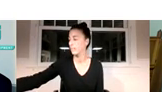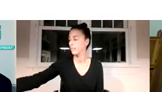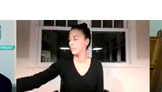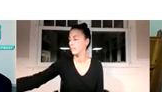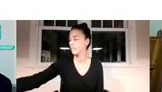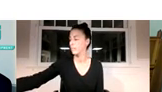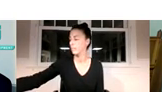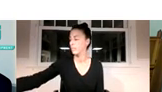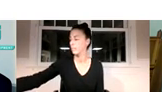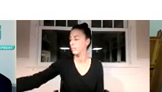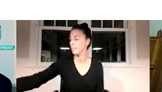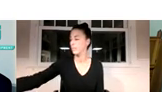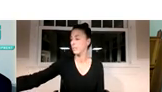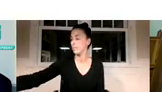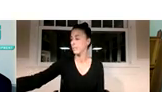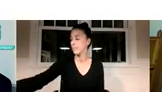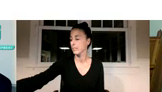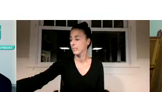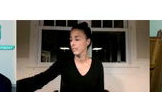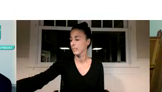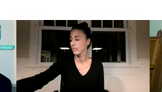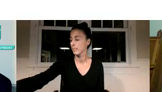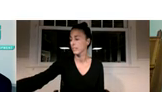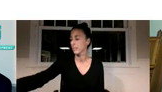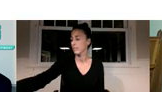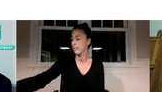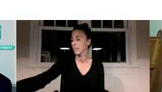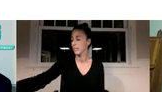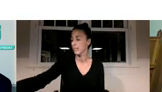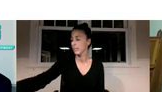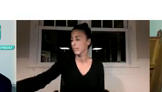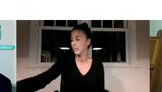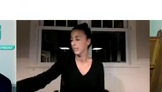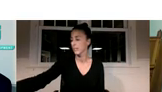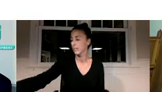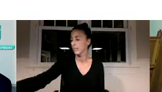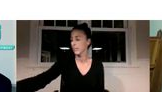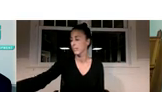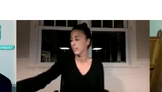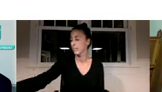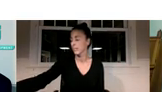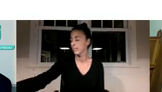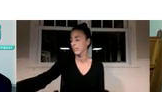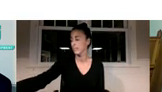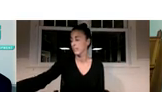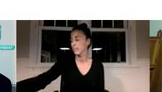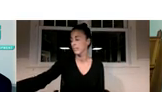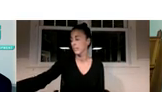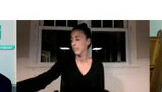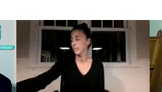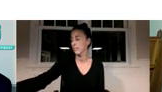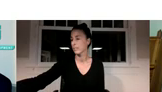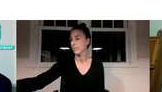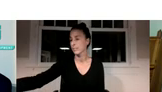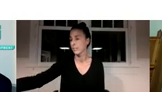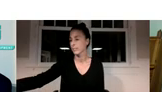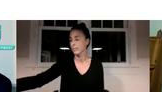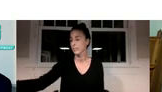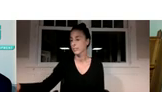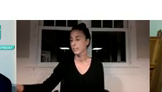After the workshops have been completed, the Board of Supervisors will review Planning Commission recommendations along with community input and then